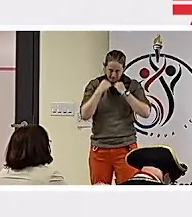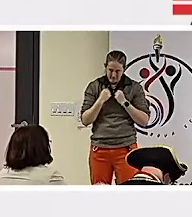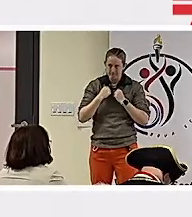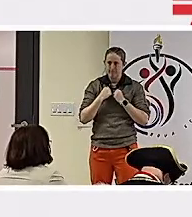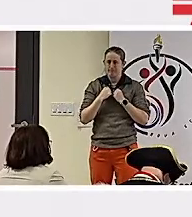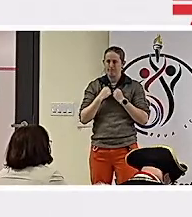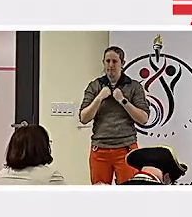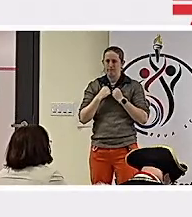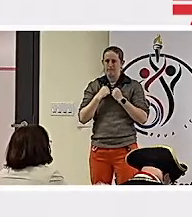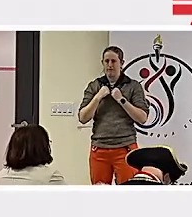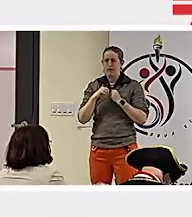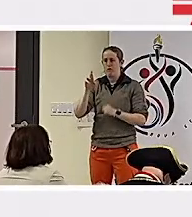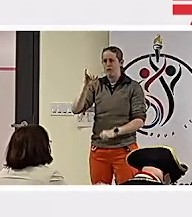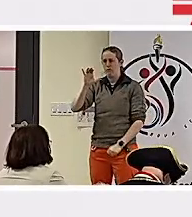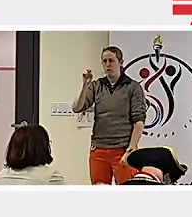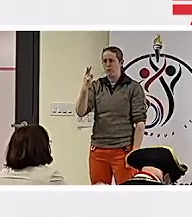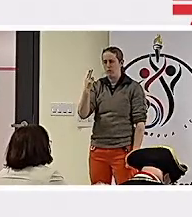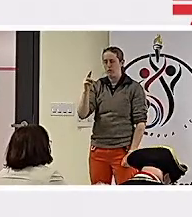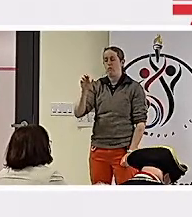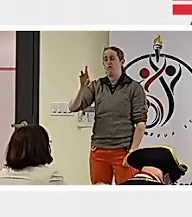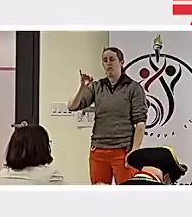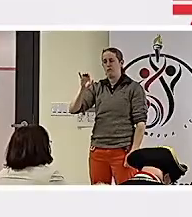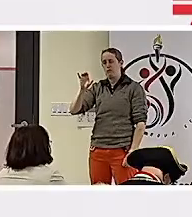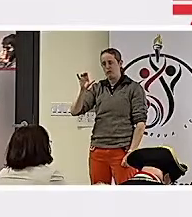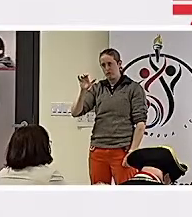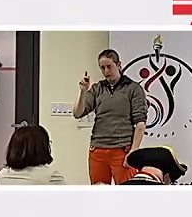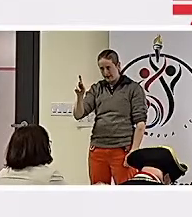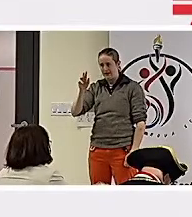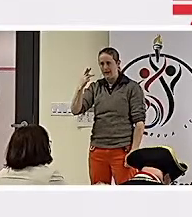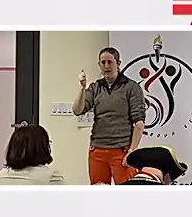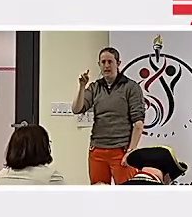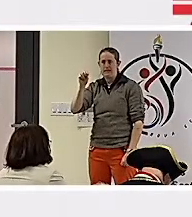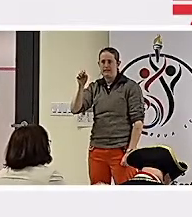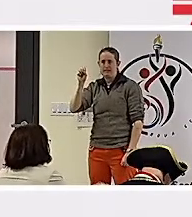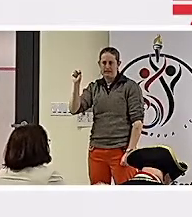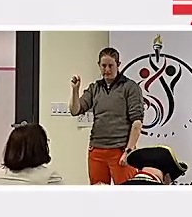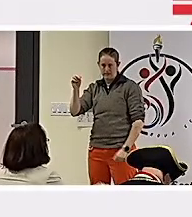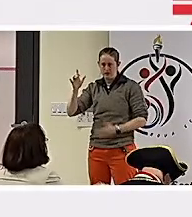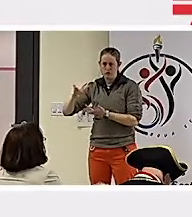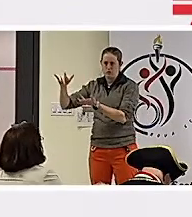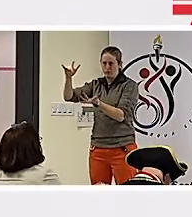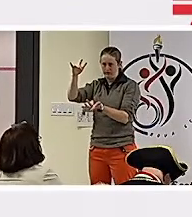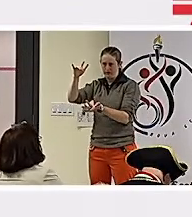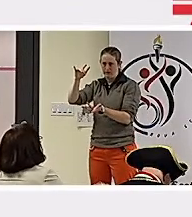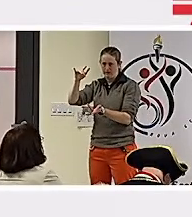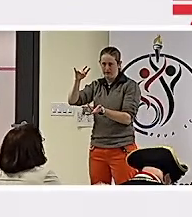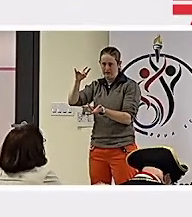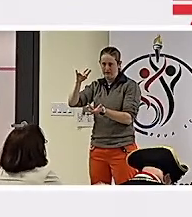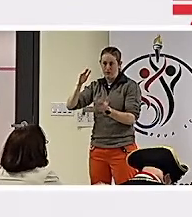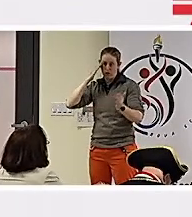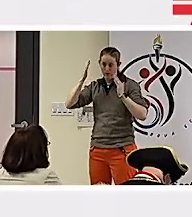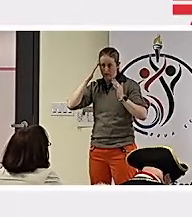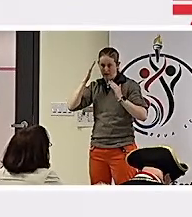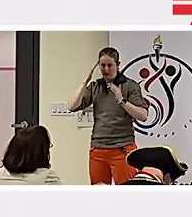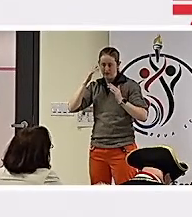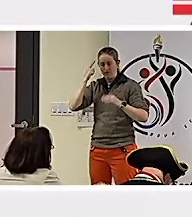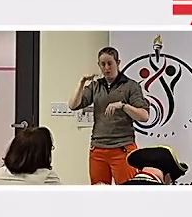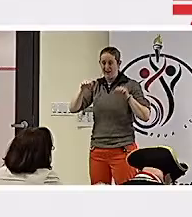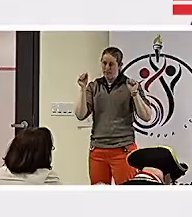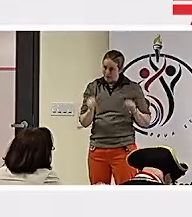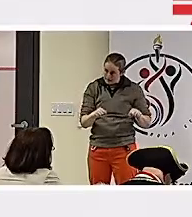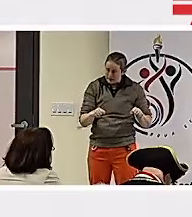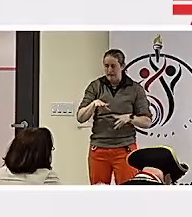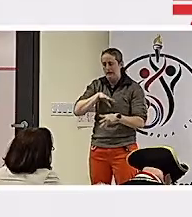of Rick Hansen's Man in Motion tour and to raise awareness on the issues of ability and